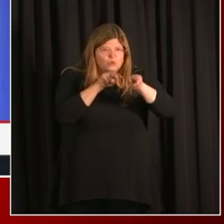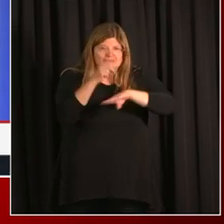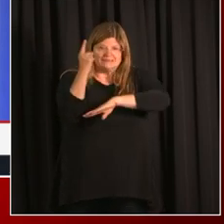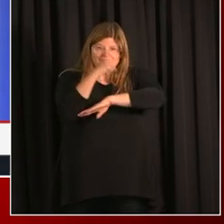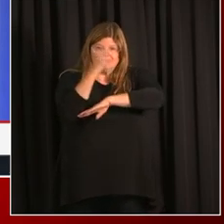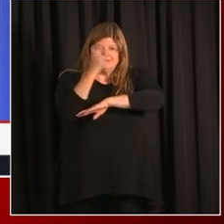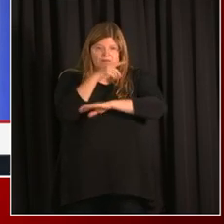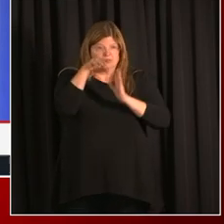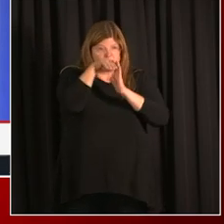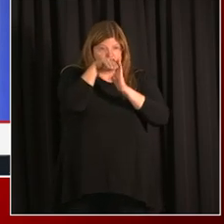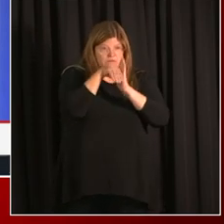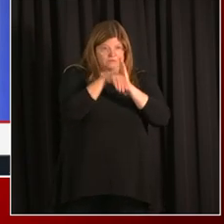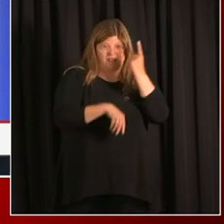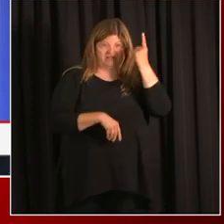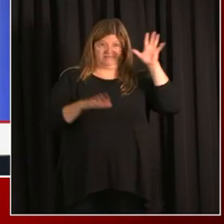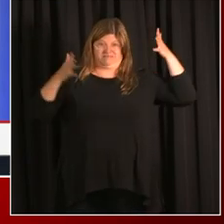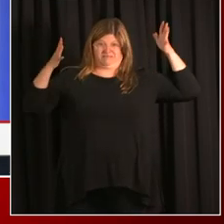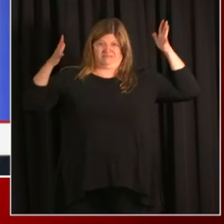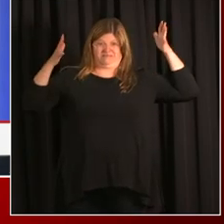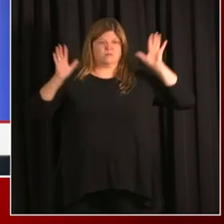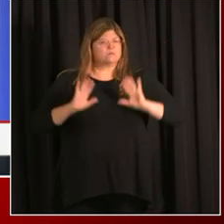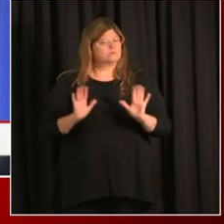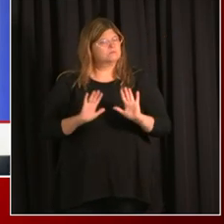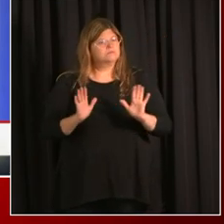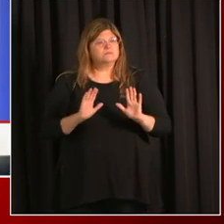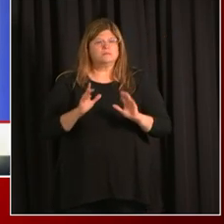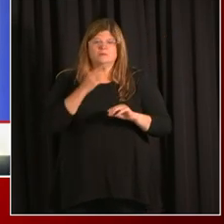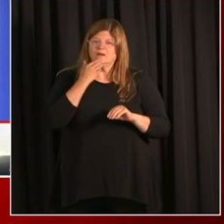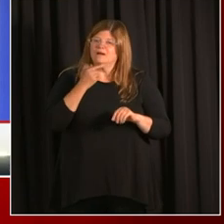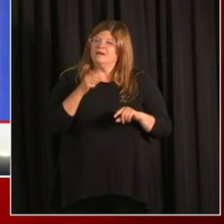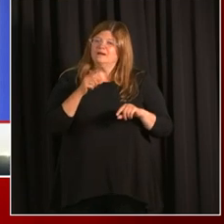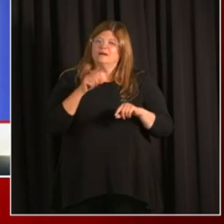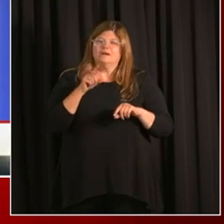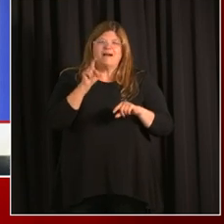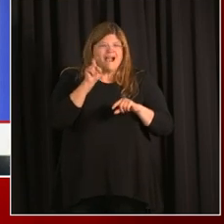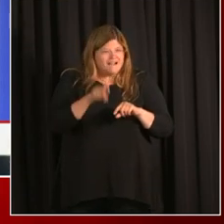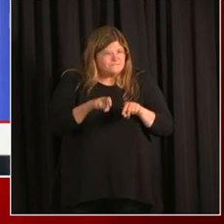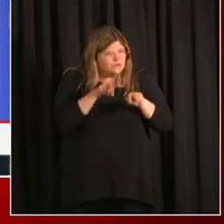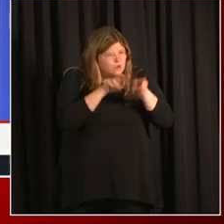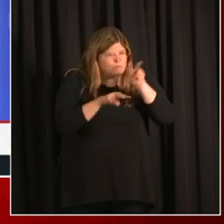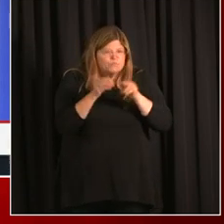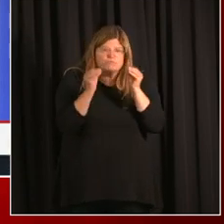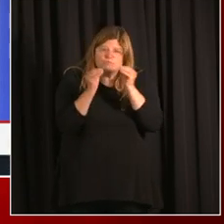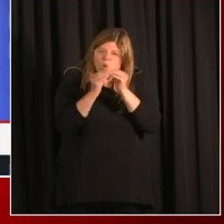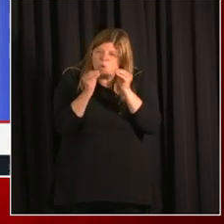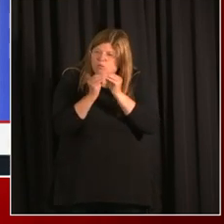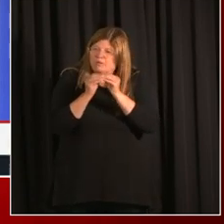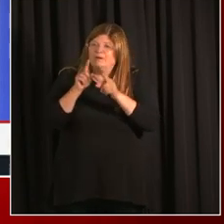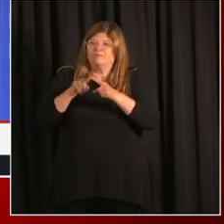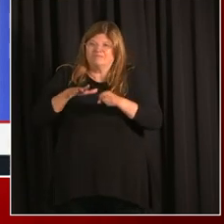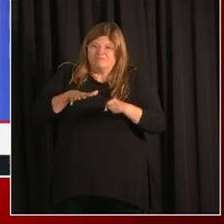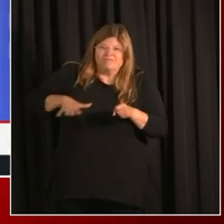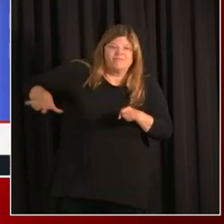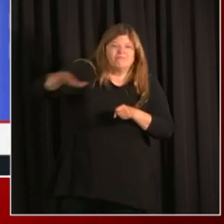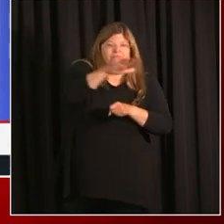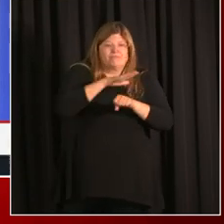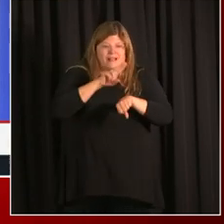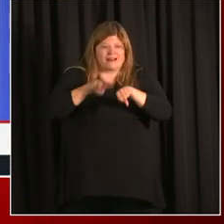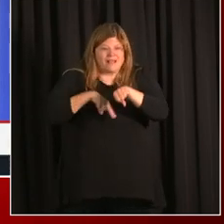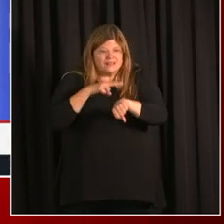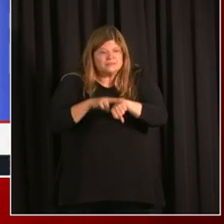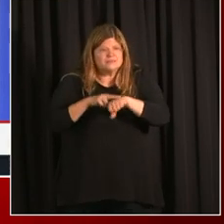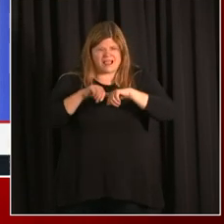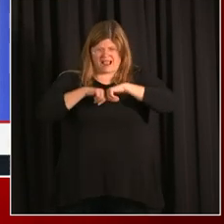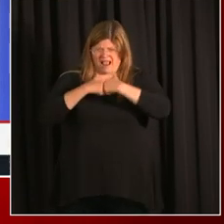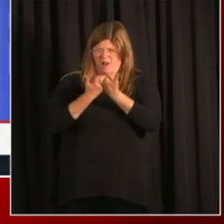a reason to move from one phase to the other. We have to really understand the nature of the pandemic. And so how much community spread